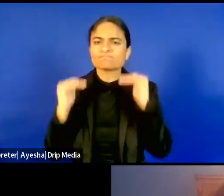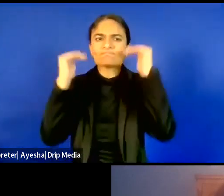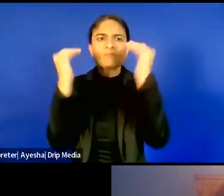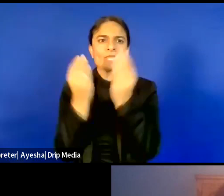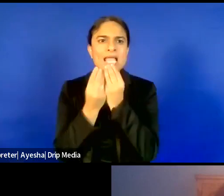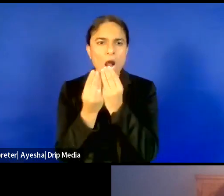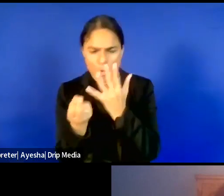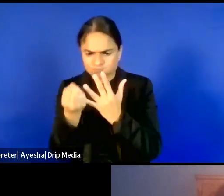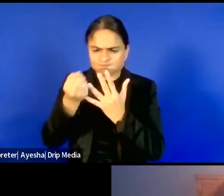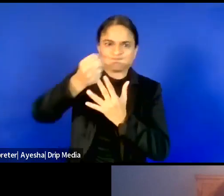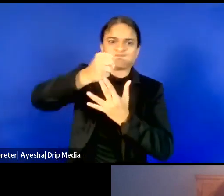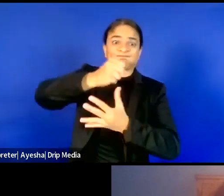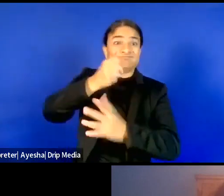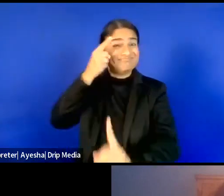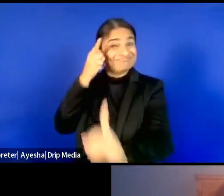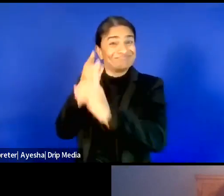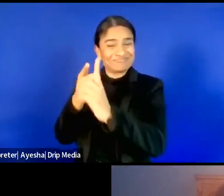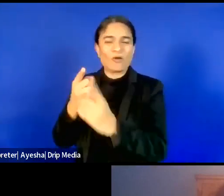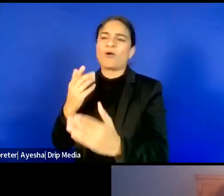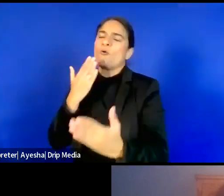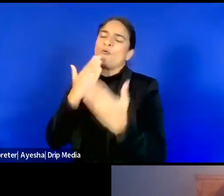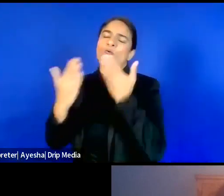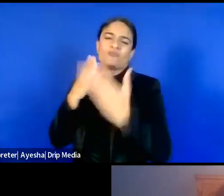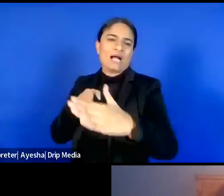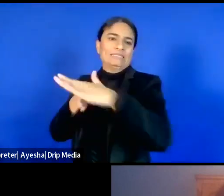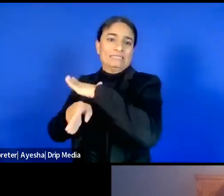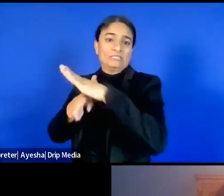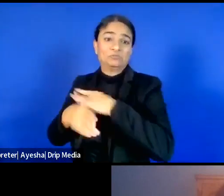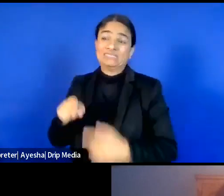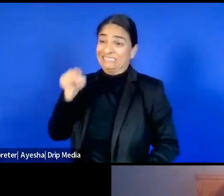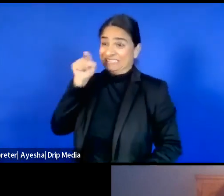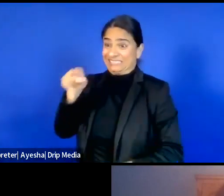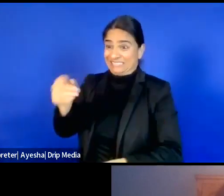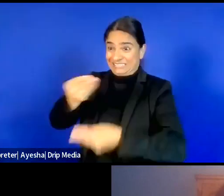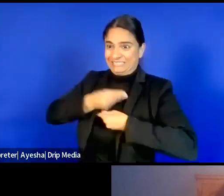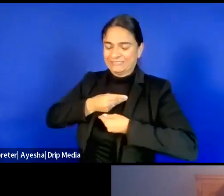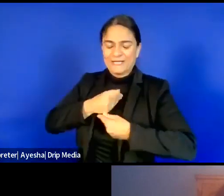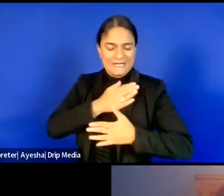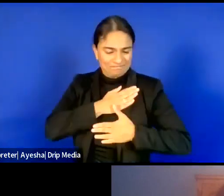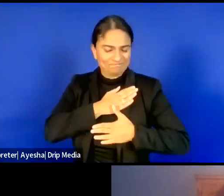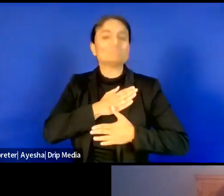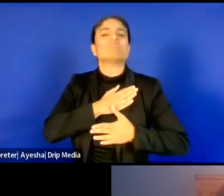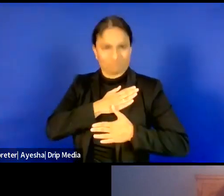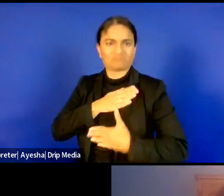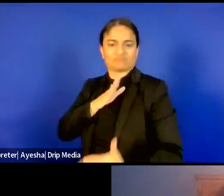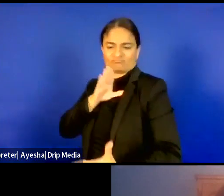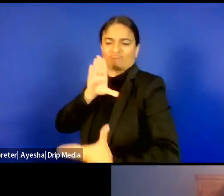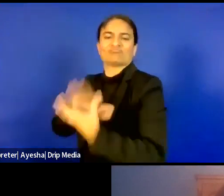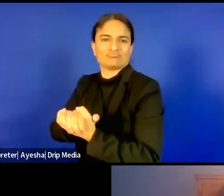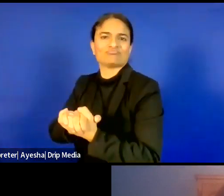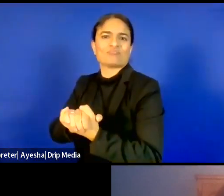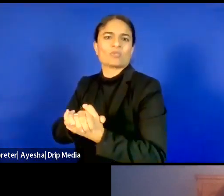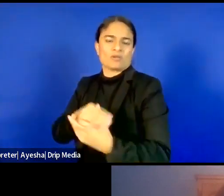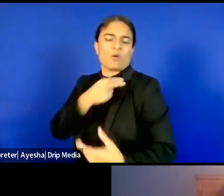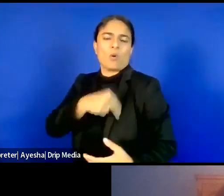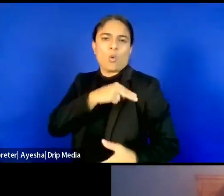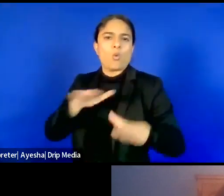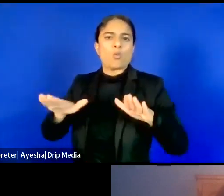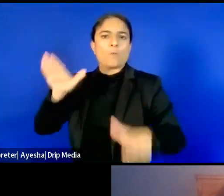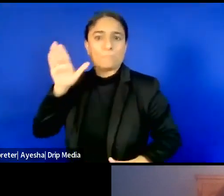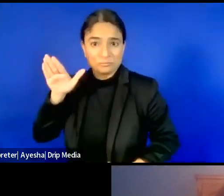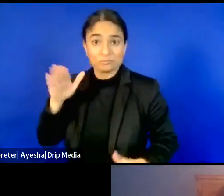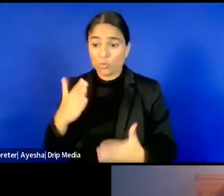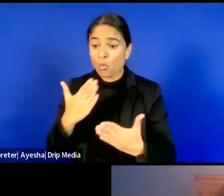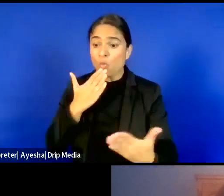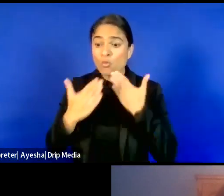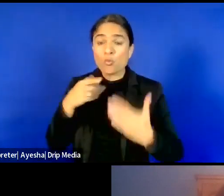the commitment during Generation Equality Forum around ensuring that this is our most accessible, diverse, and inclusive conference that we'd